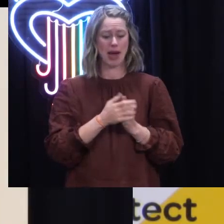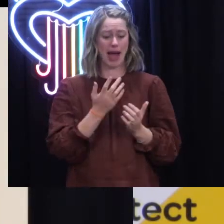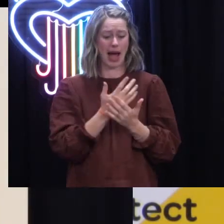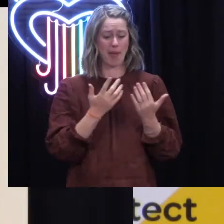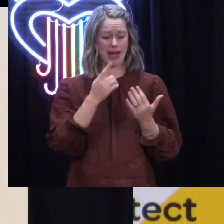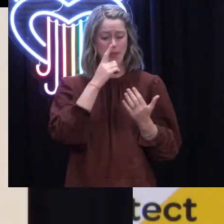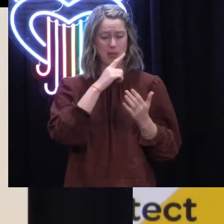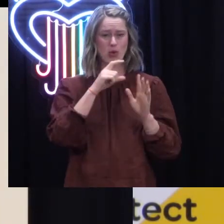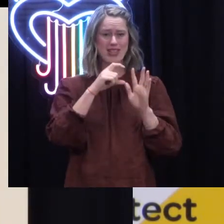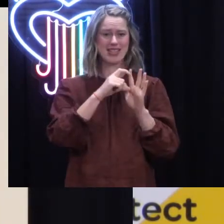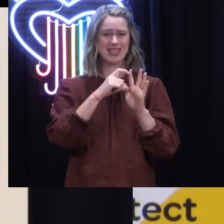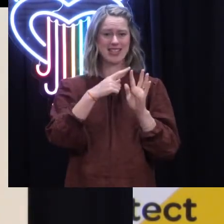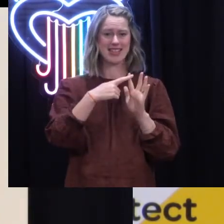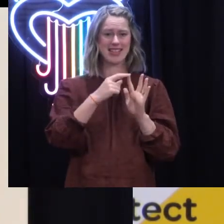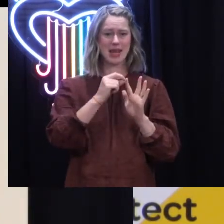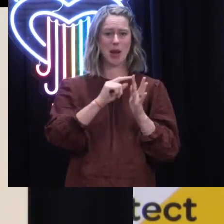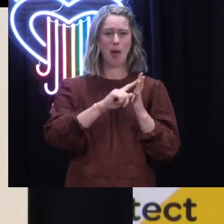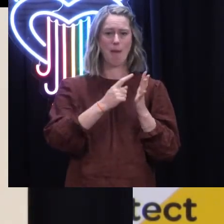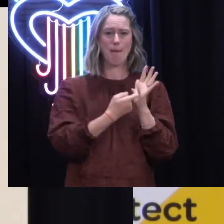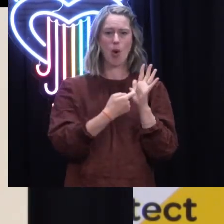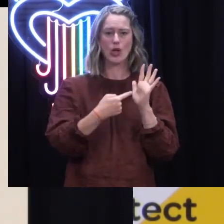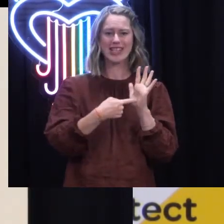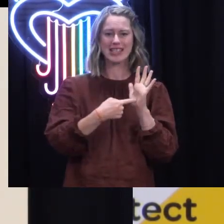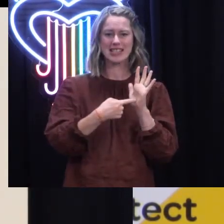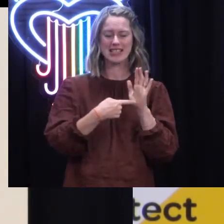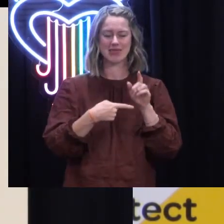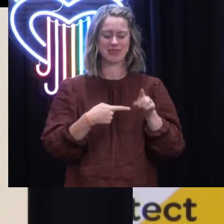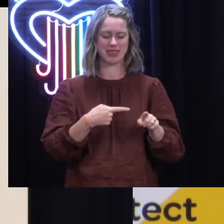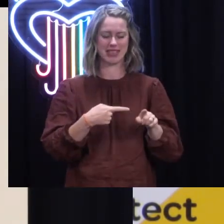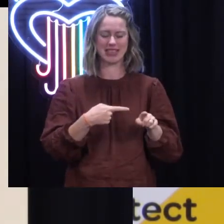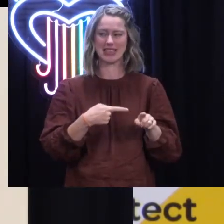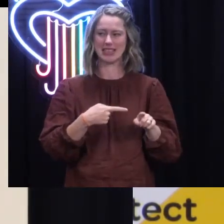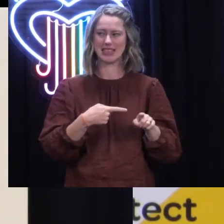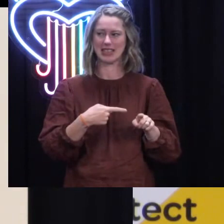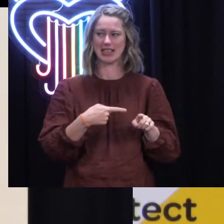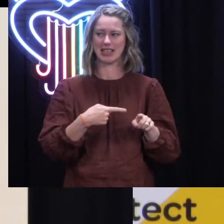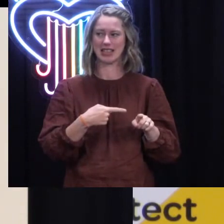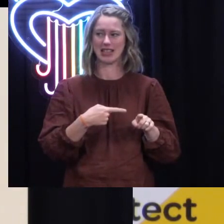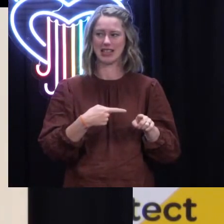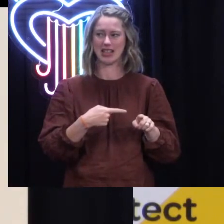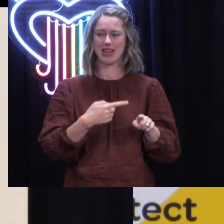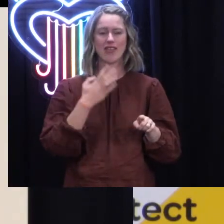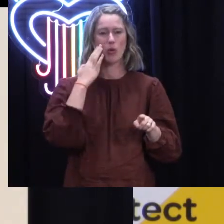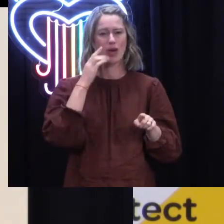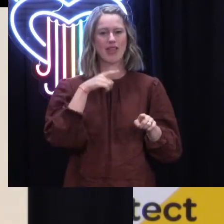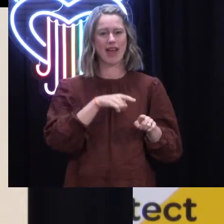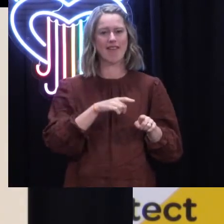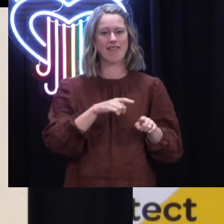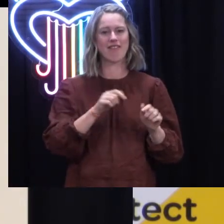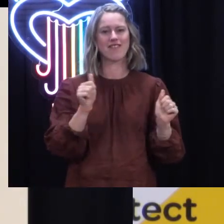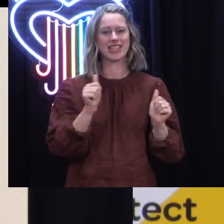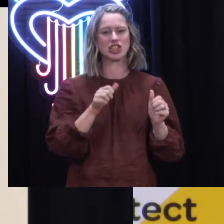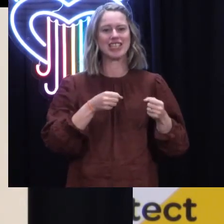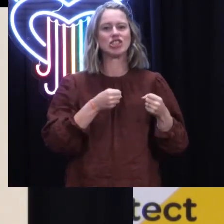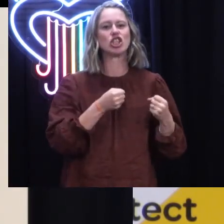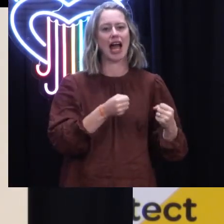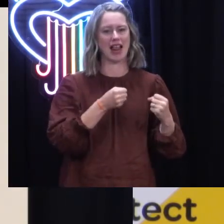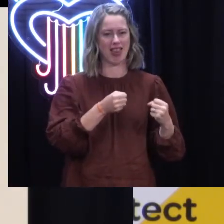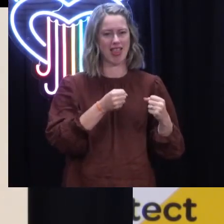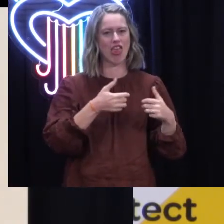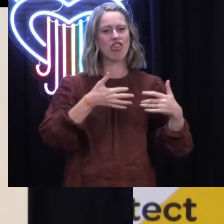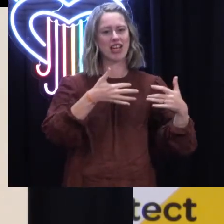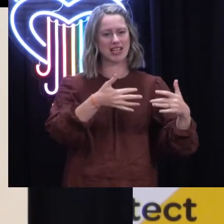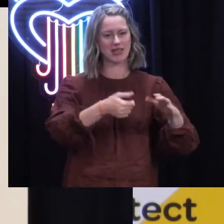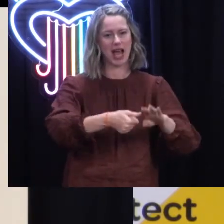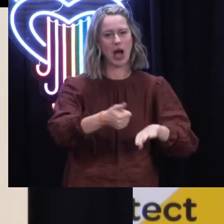been deported is heavily weighted towards those who have been deported after they've finished serving sentences. And so